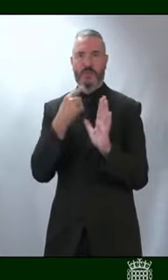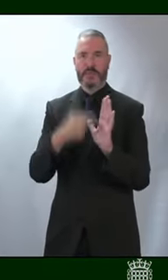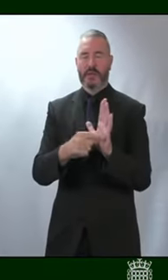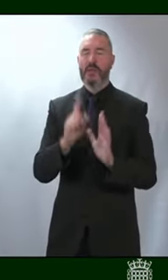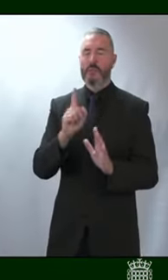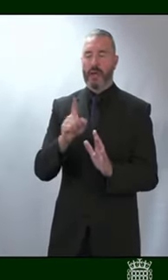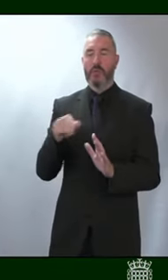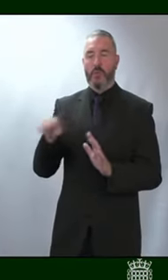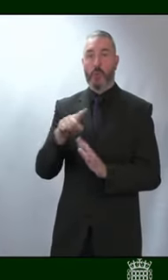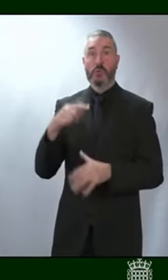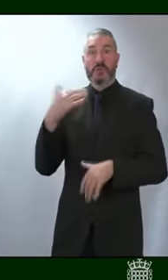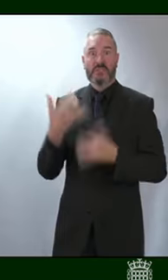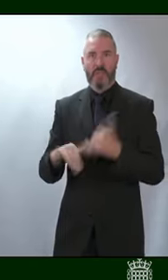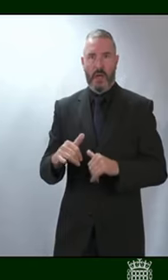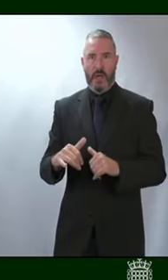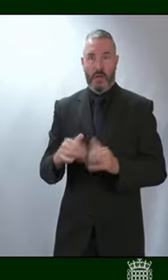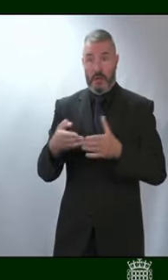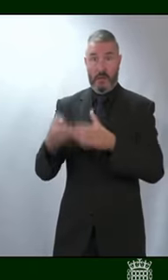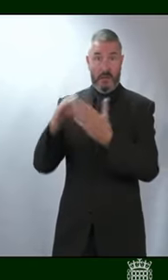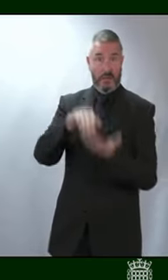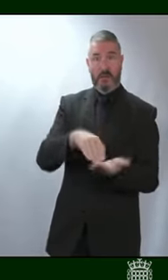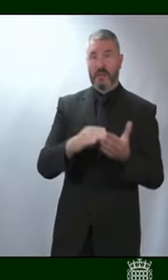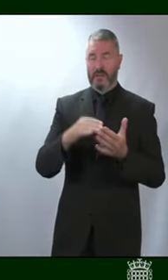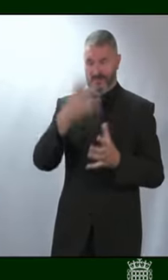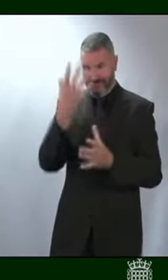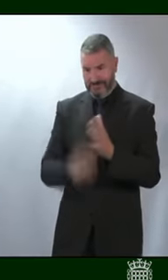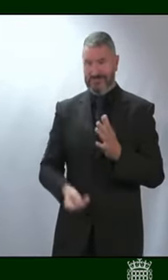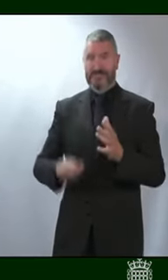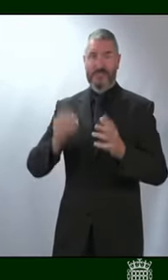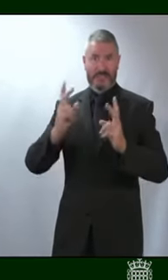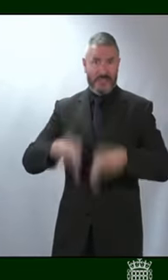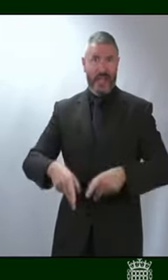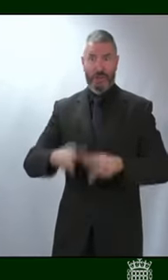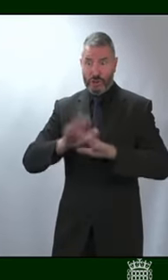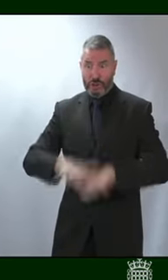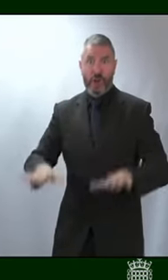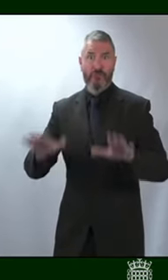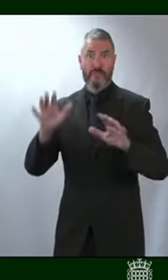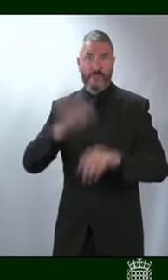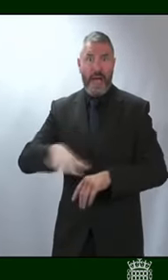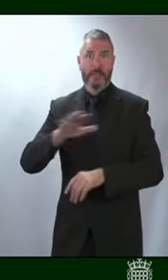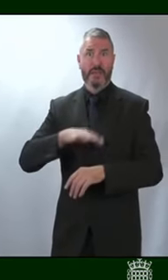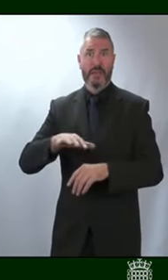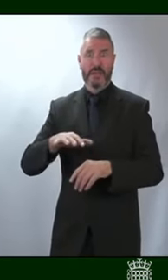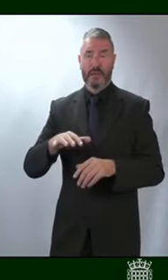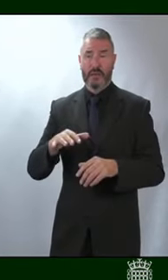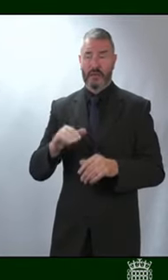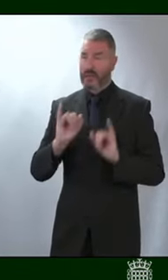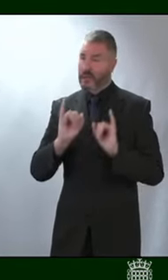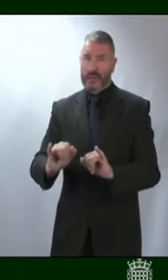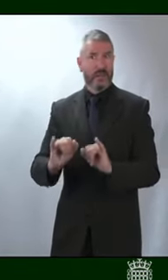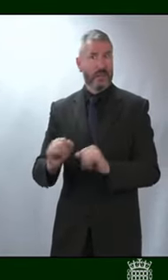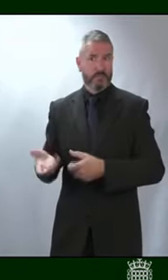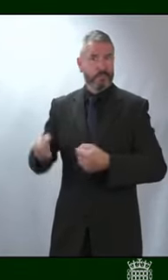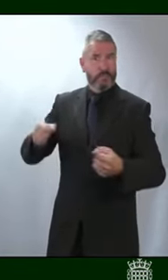for those who are coming across in rubber dinghies or children's paddling pools,